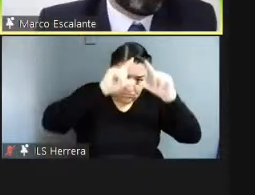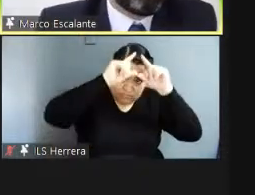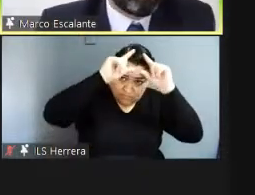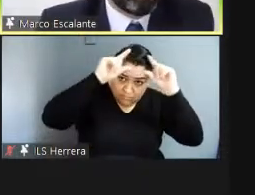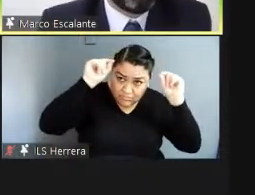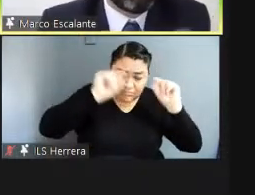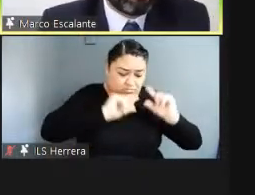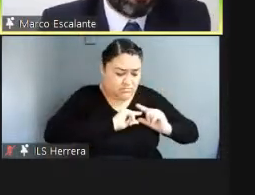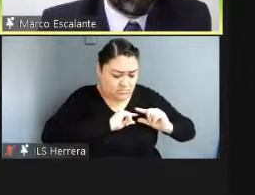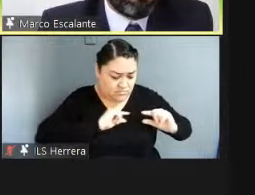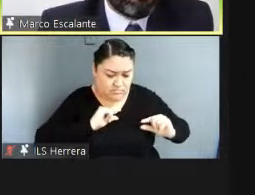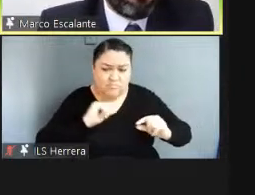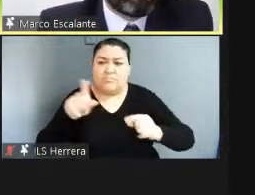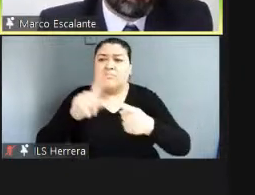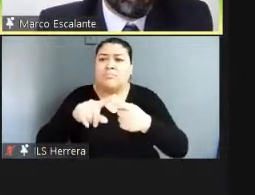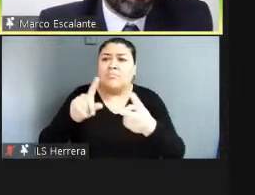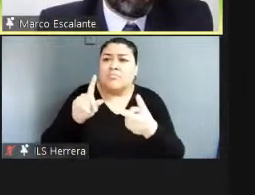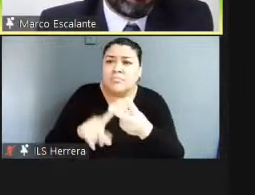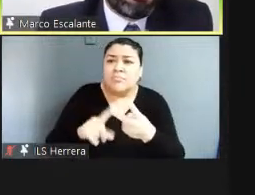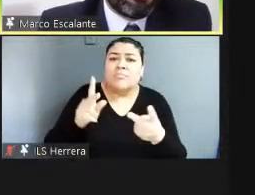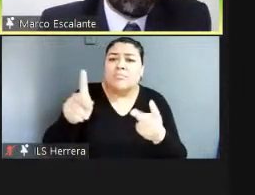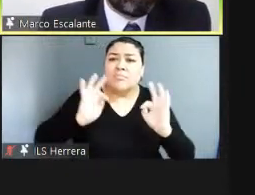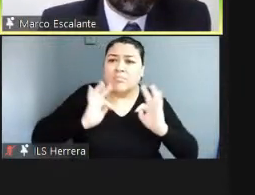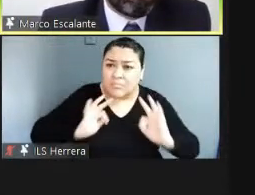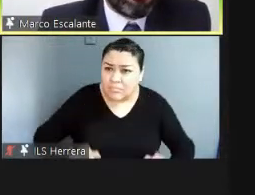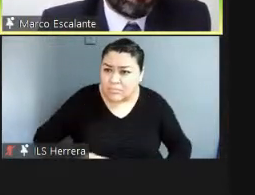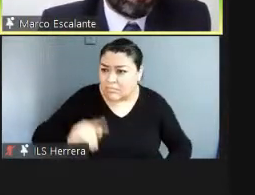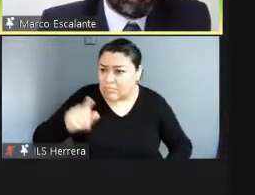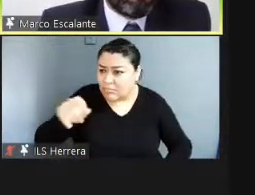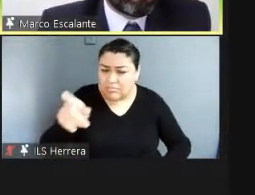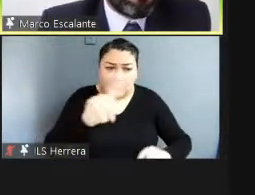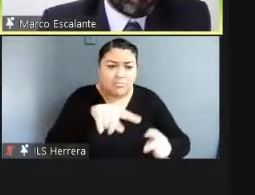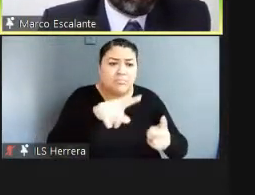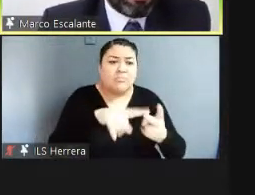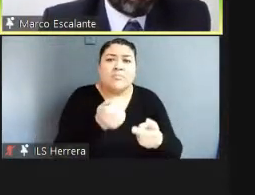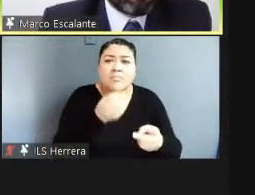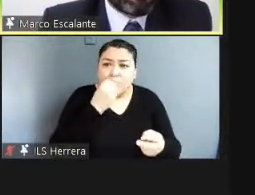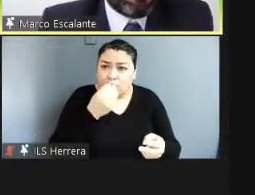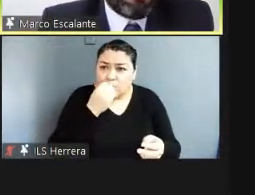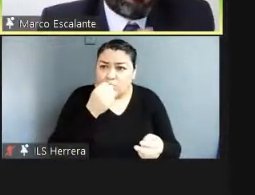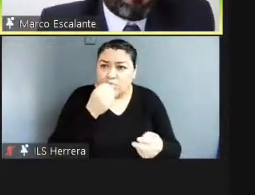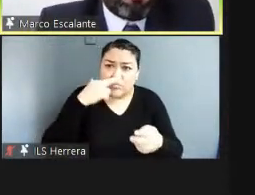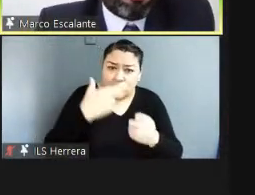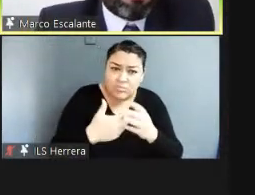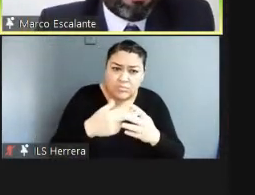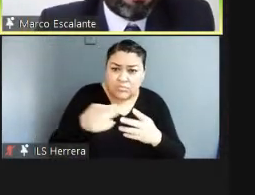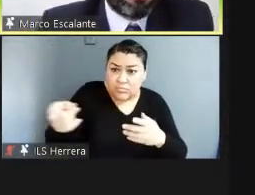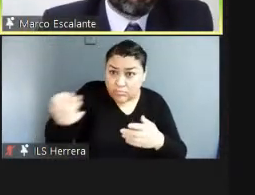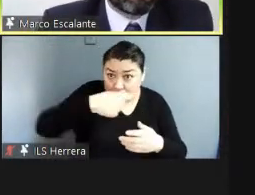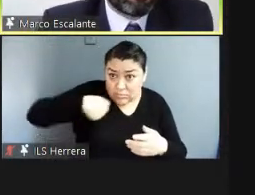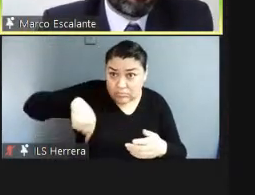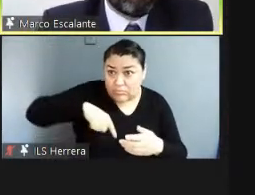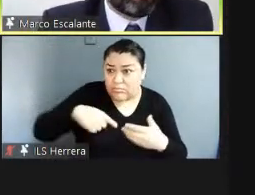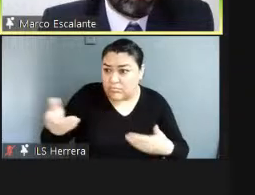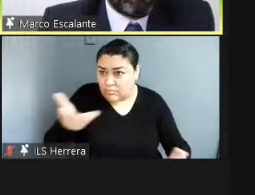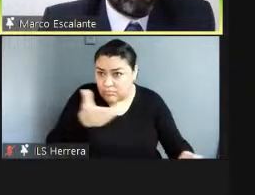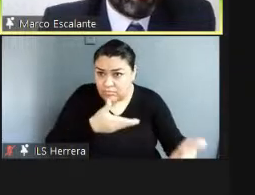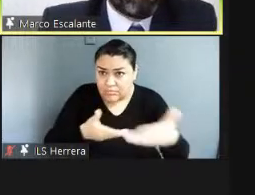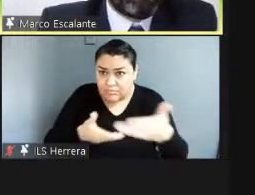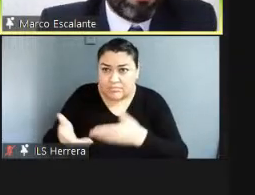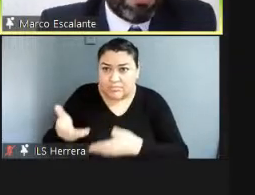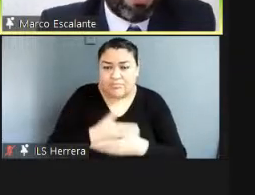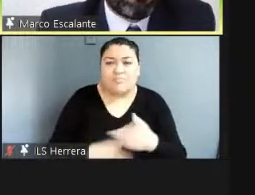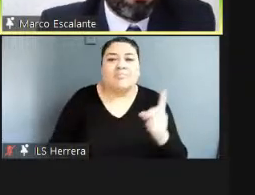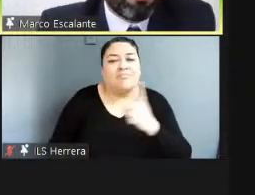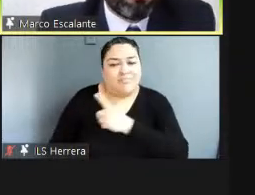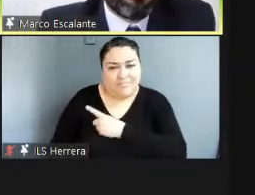nurse, with a psychologist, with a nutritionist or dietist, with a psychotherapist, and so on. We physicians